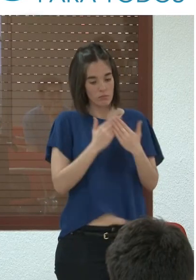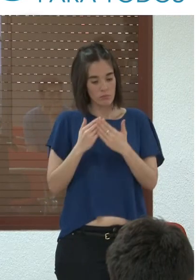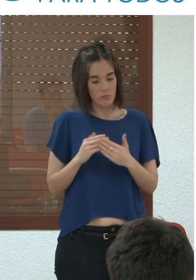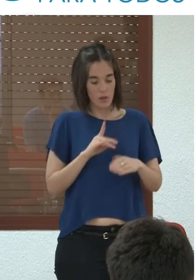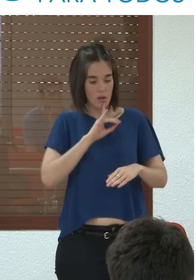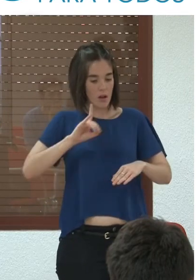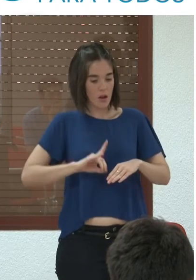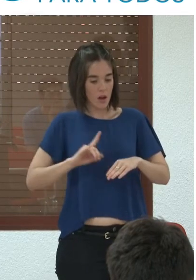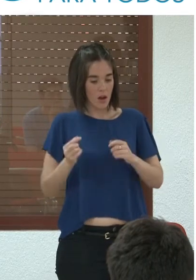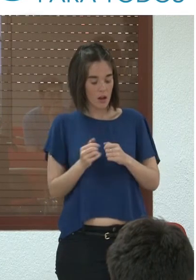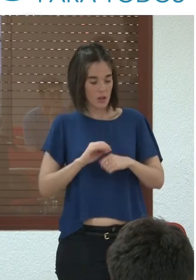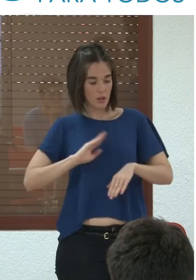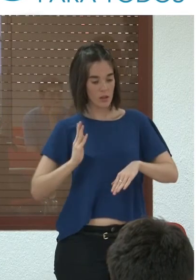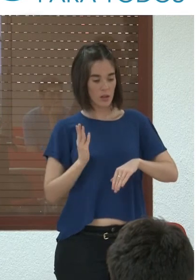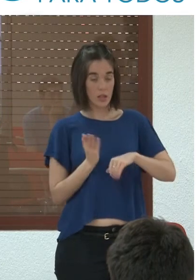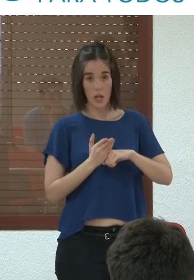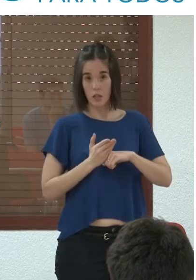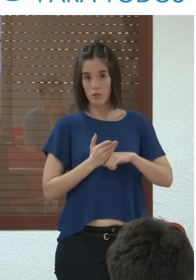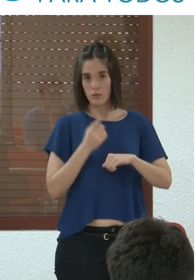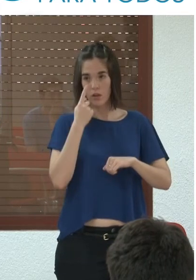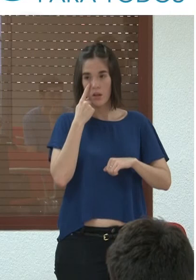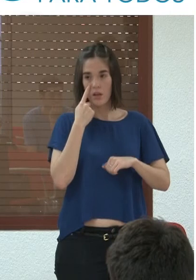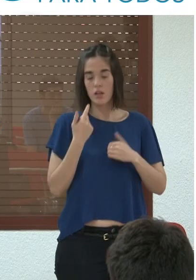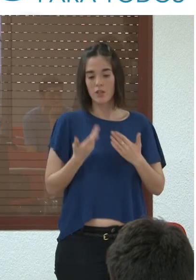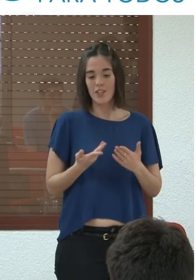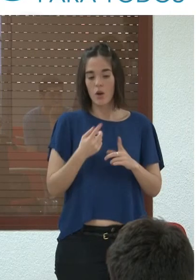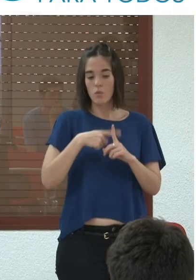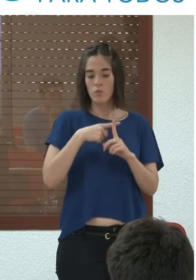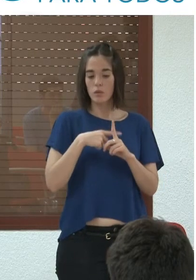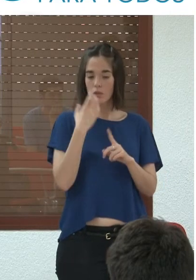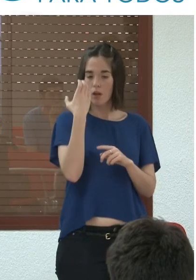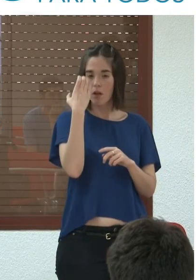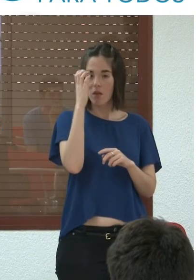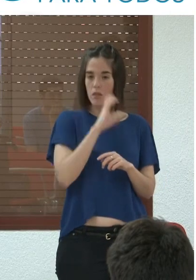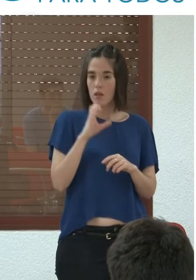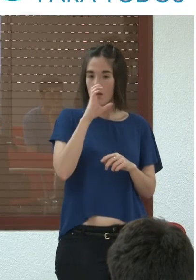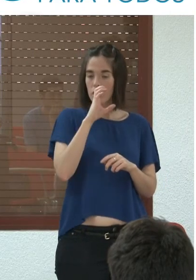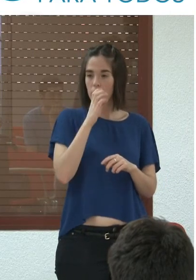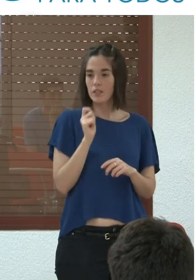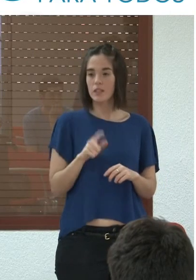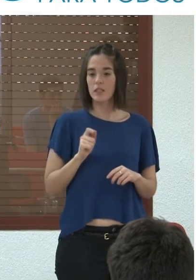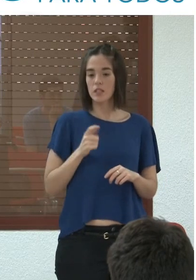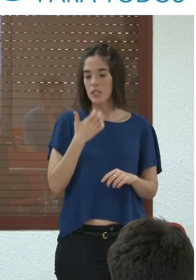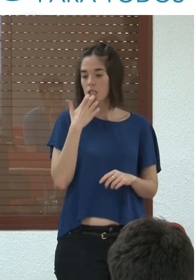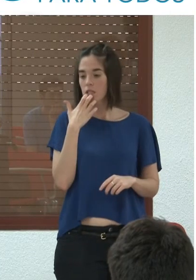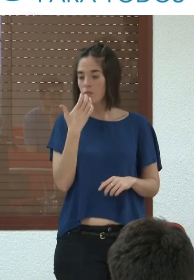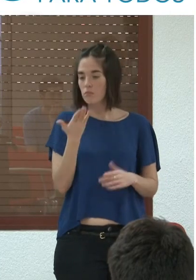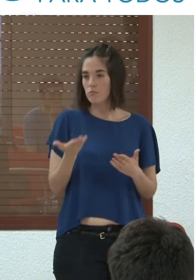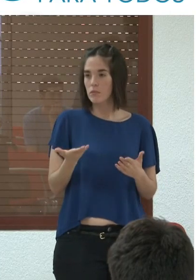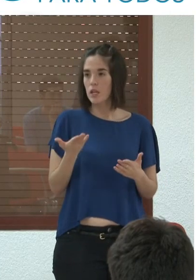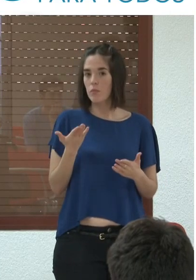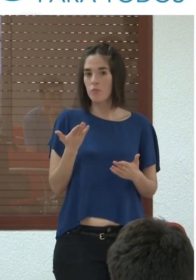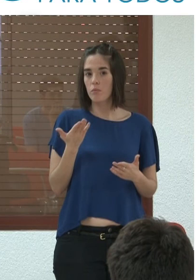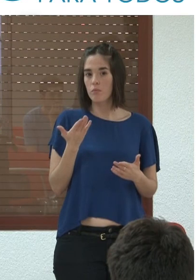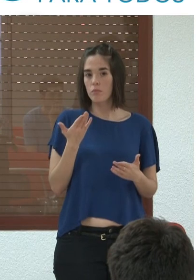put the electrodes on the brain to register the possible results, and at scientific level, as long as